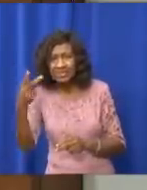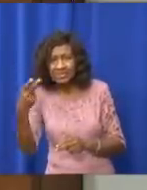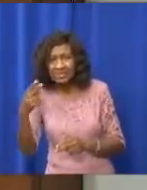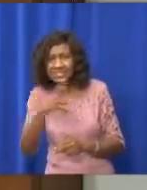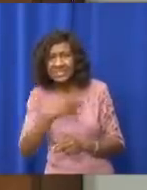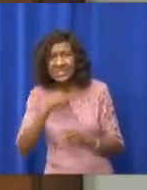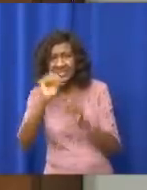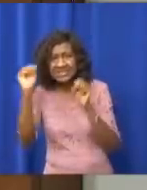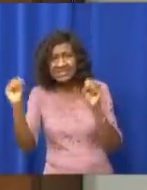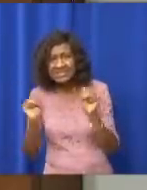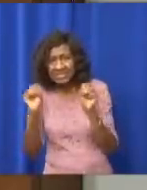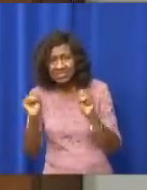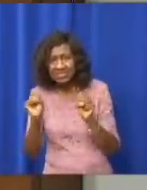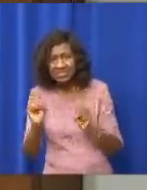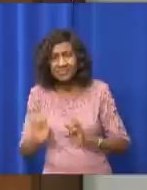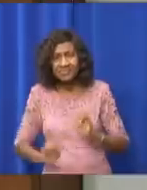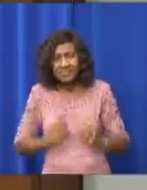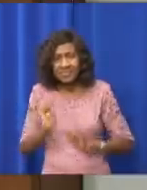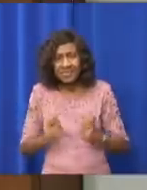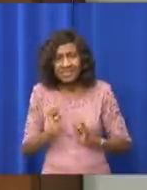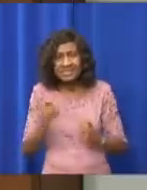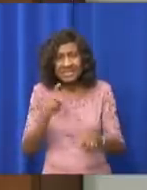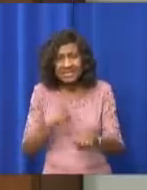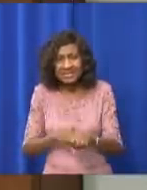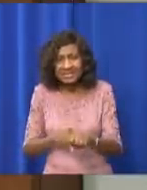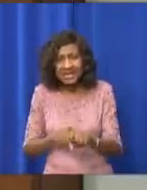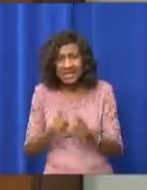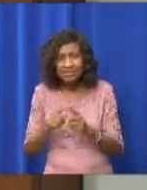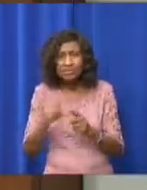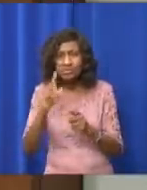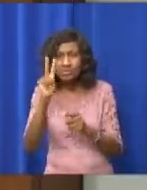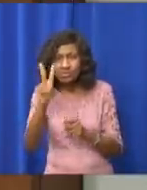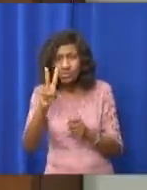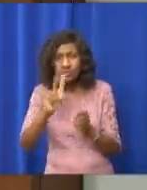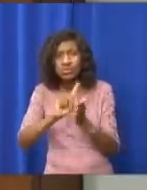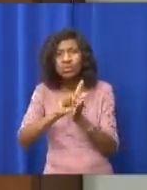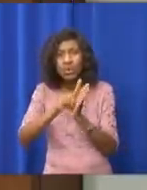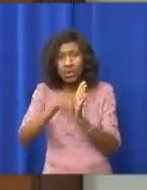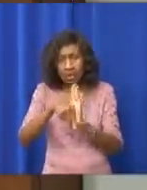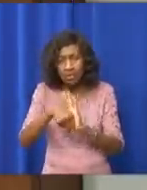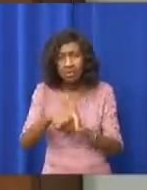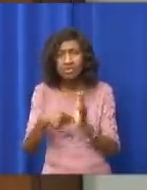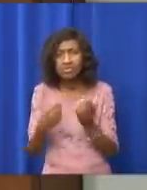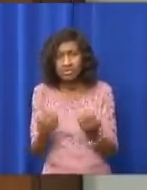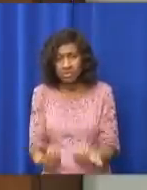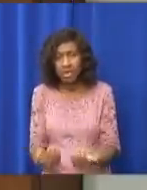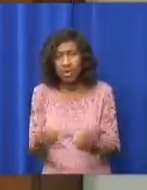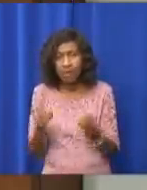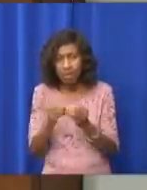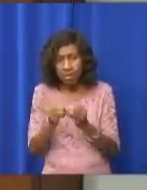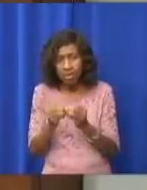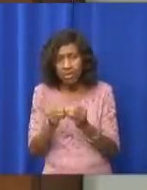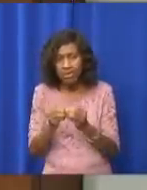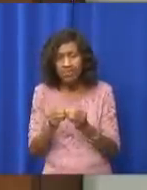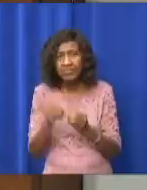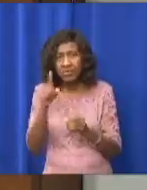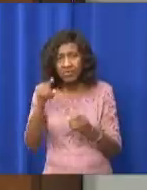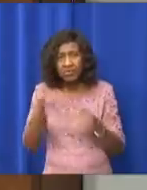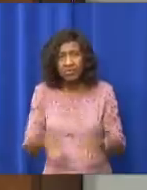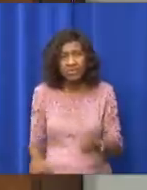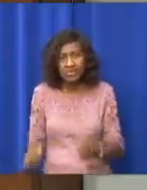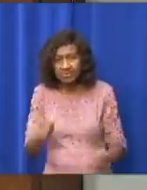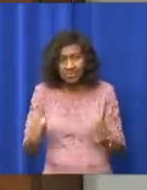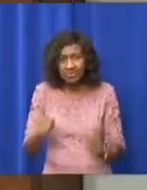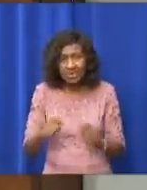Saturday. Exercise periods are increased to 2 hours, and it is permitted to drive your vehicle to the beach or other location